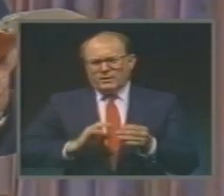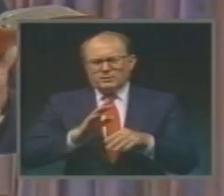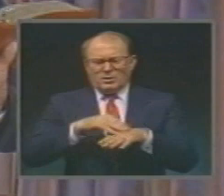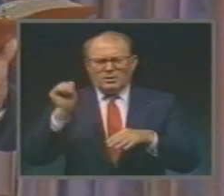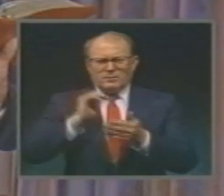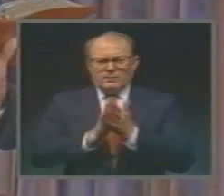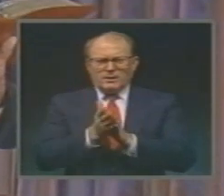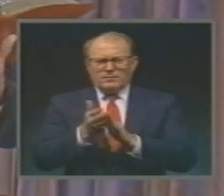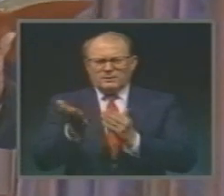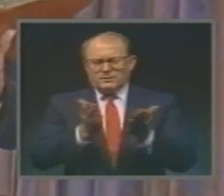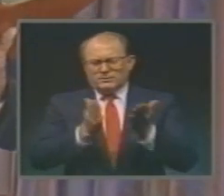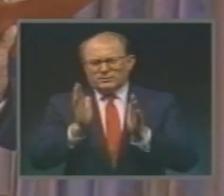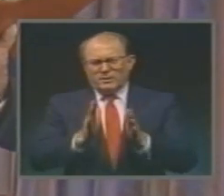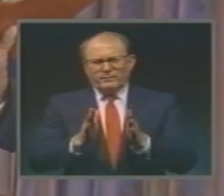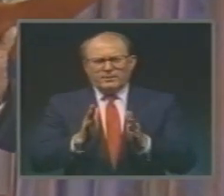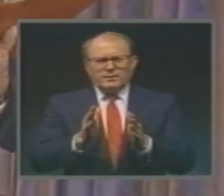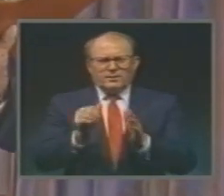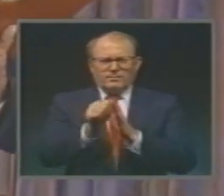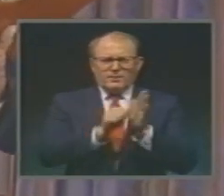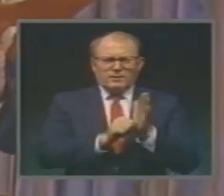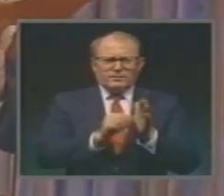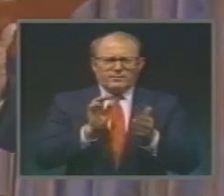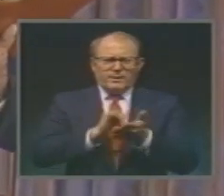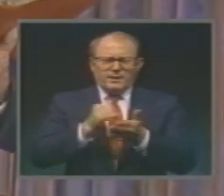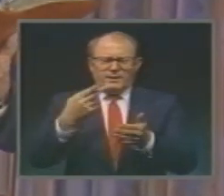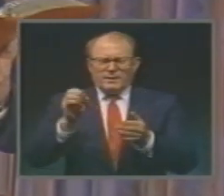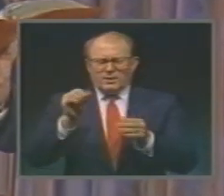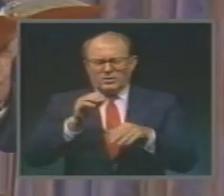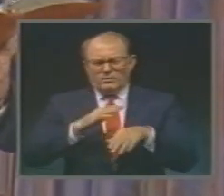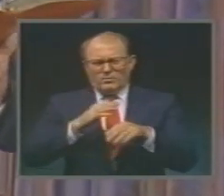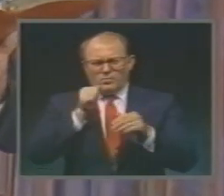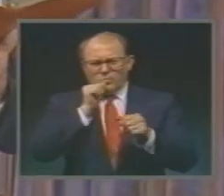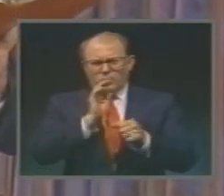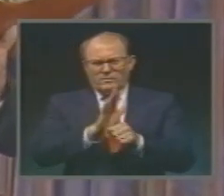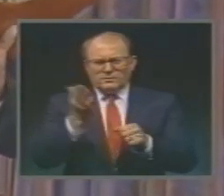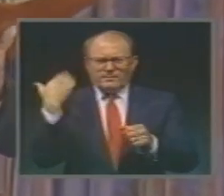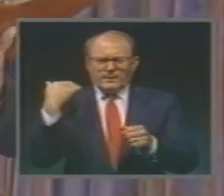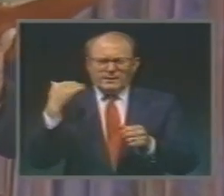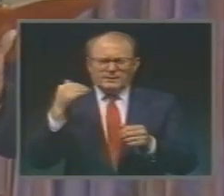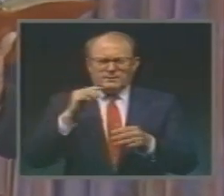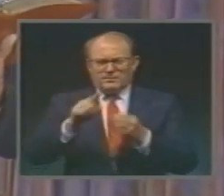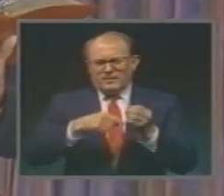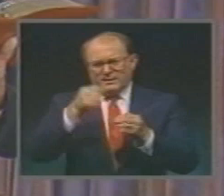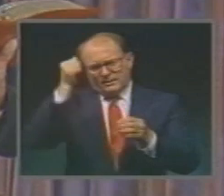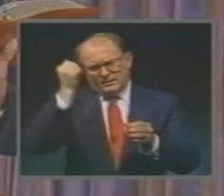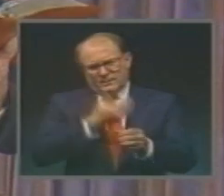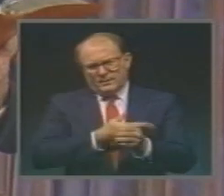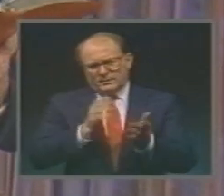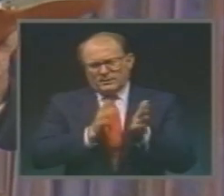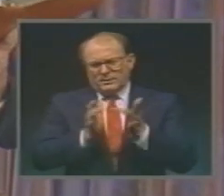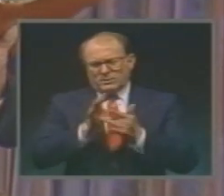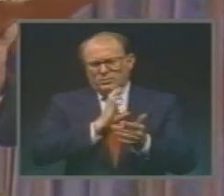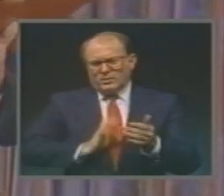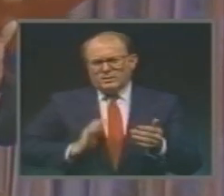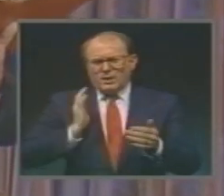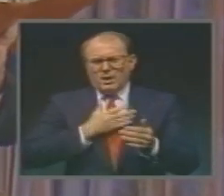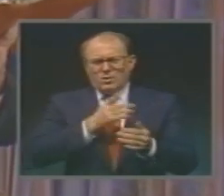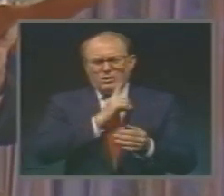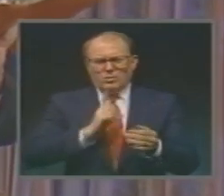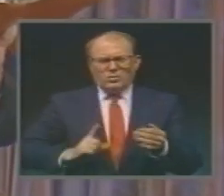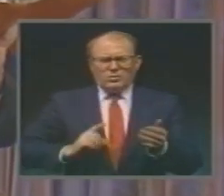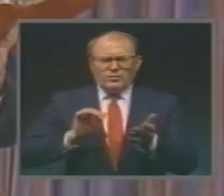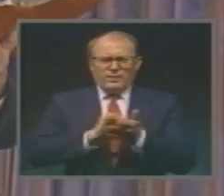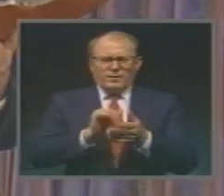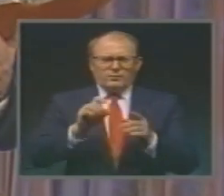gospel of God, which he had promised afore by his prophets in the Holy Scriptures concerning his Son Jesus Christ our Lord, which was made